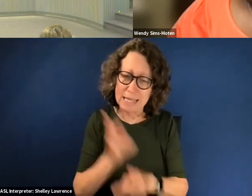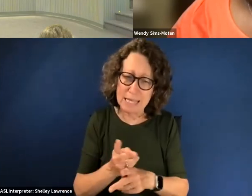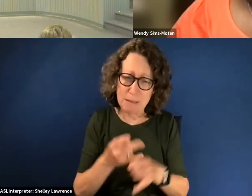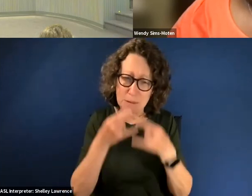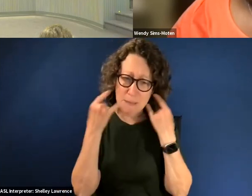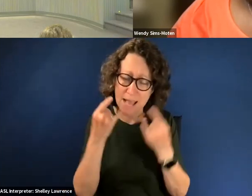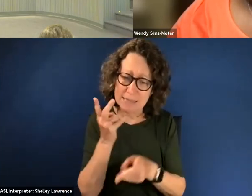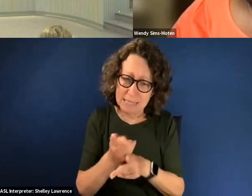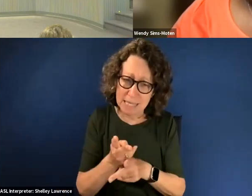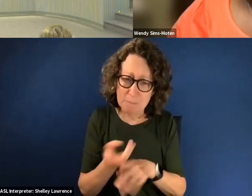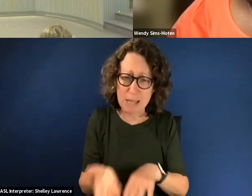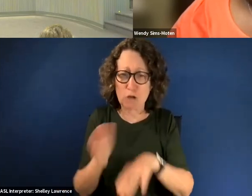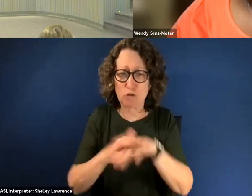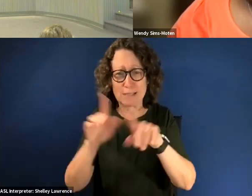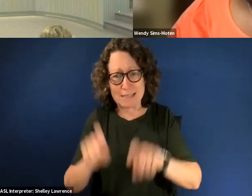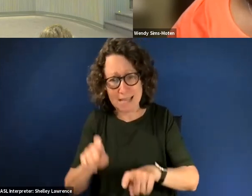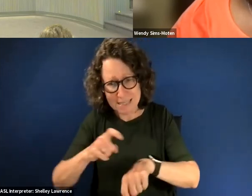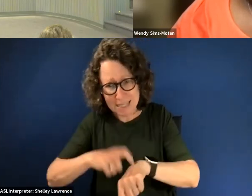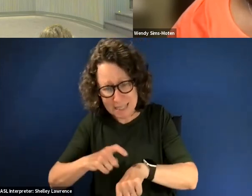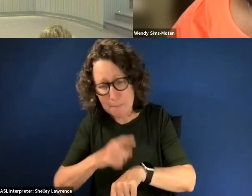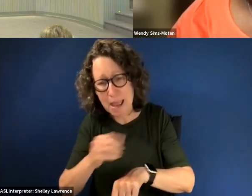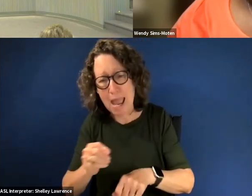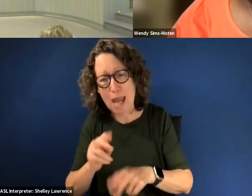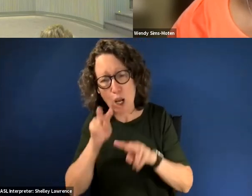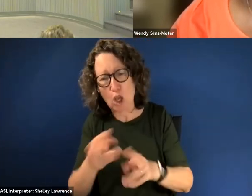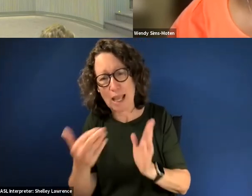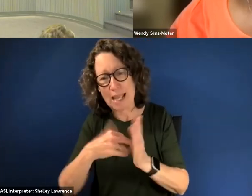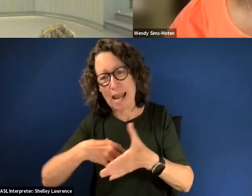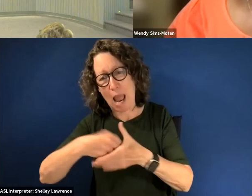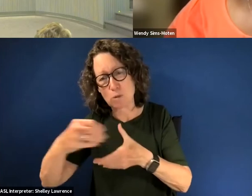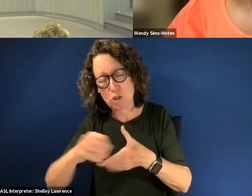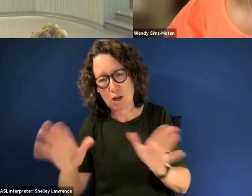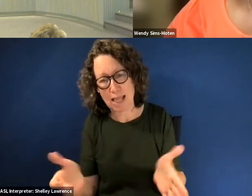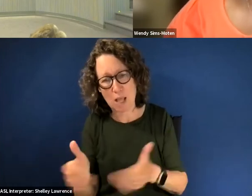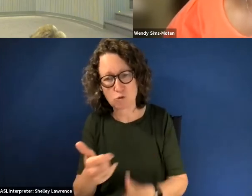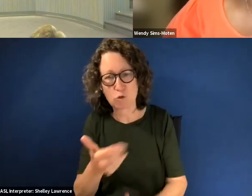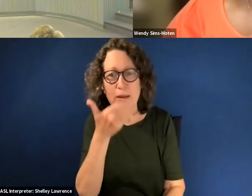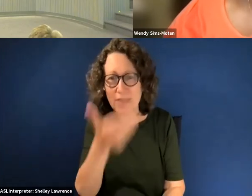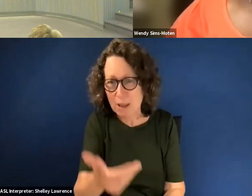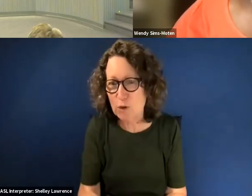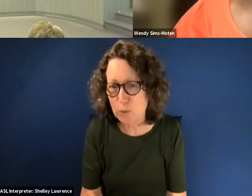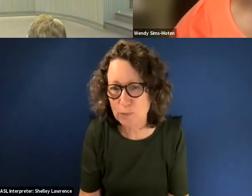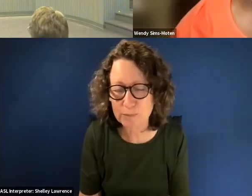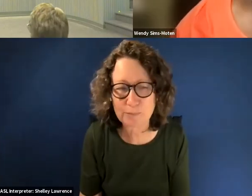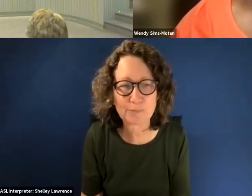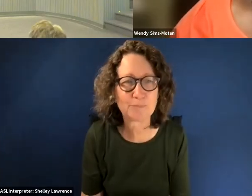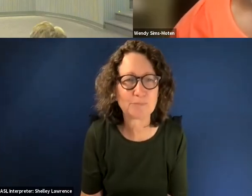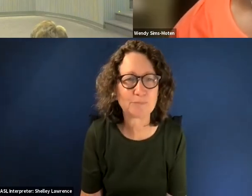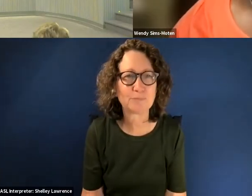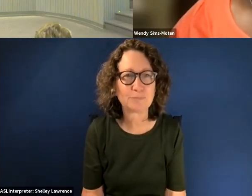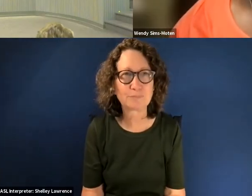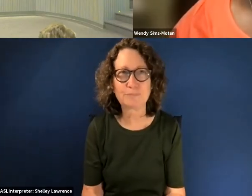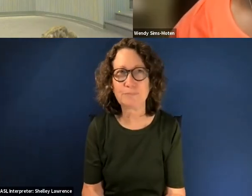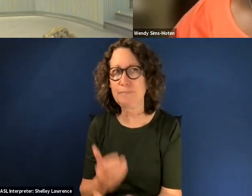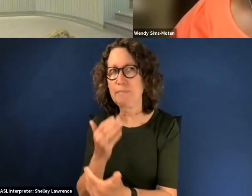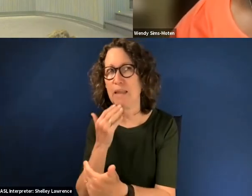masks, increase the testing, and look again at outdoor classrooms. Thank you. Thank